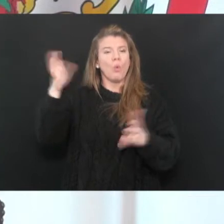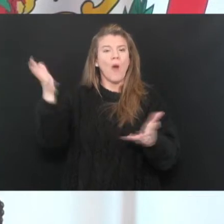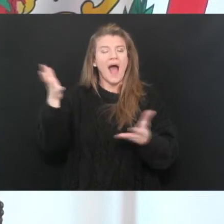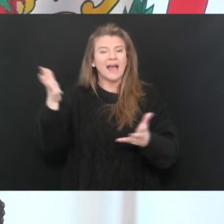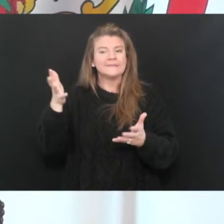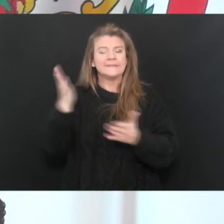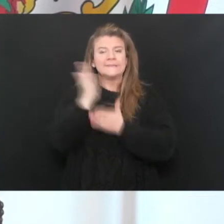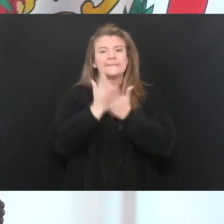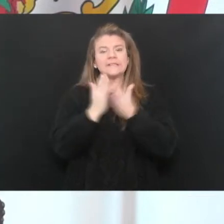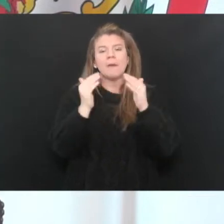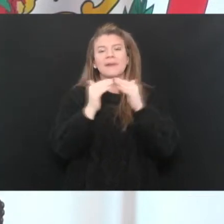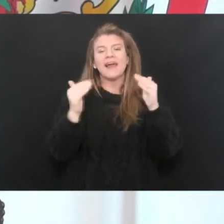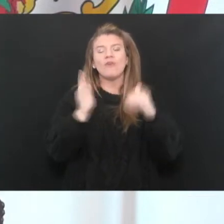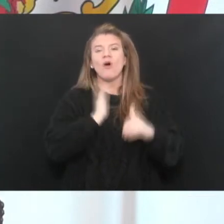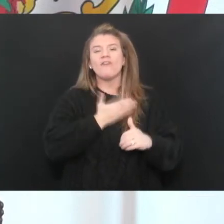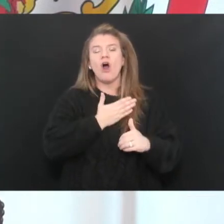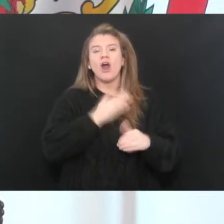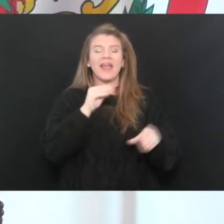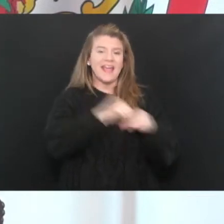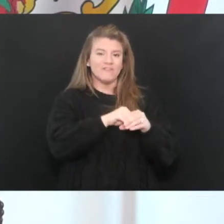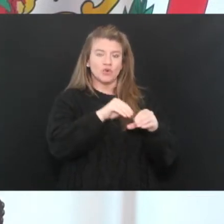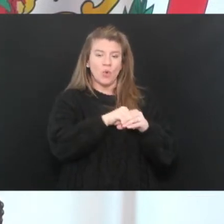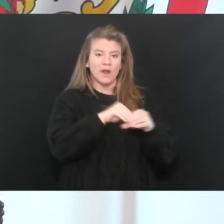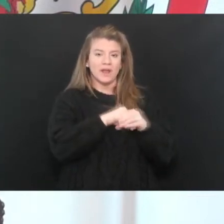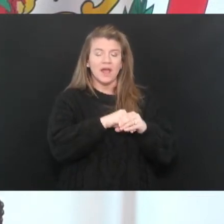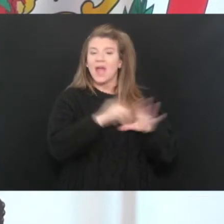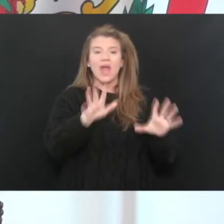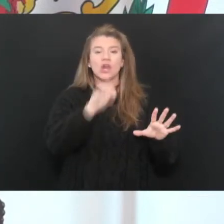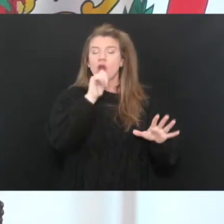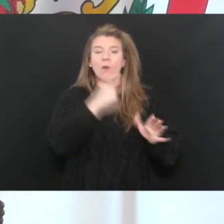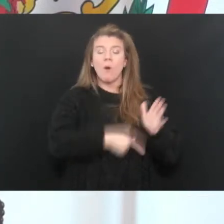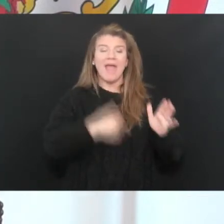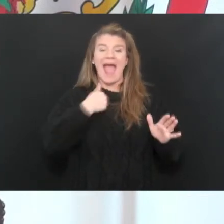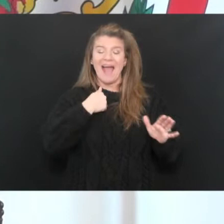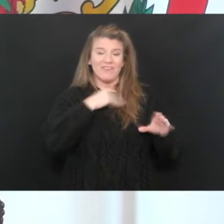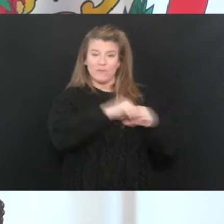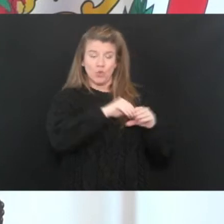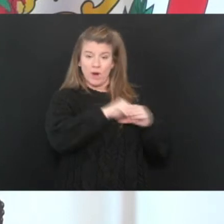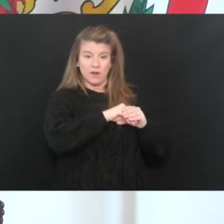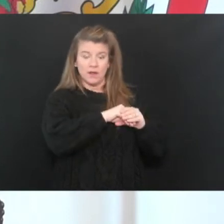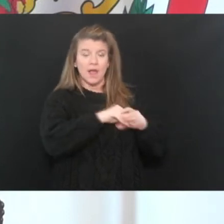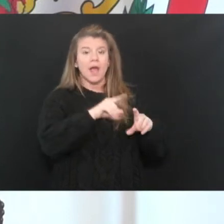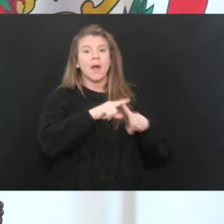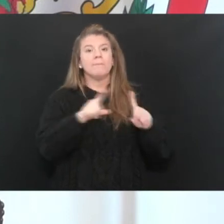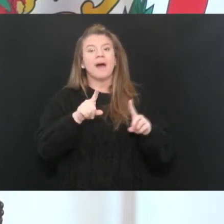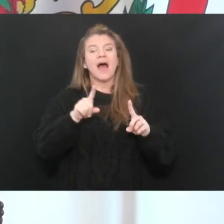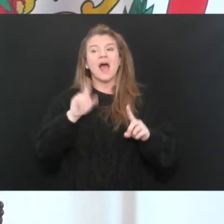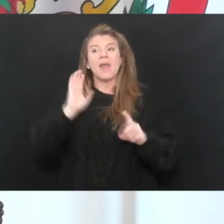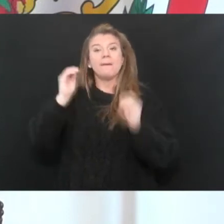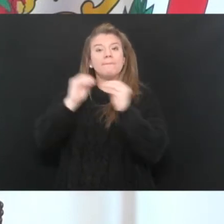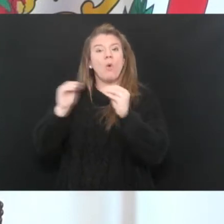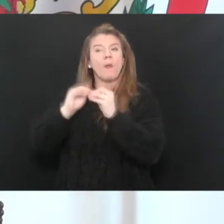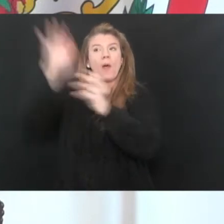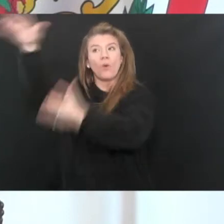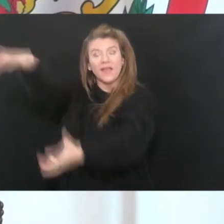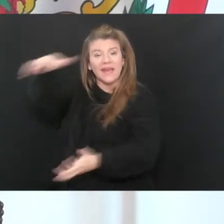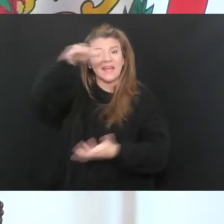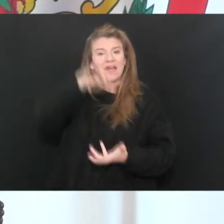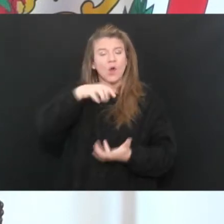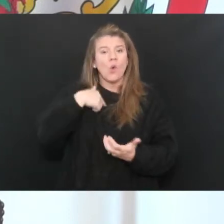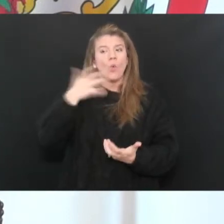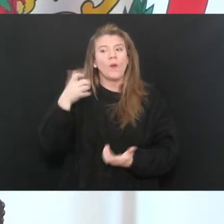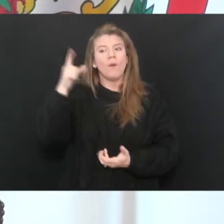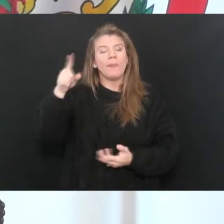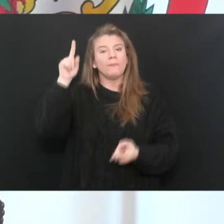of our inventory, not the inventories that we have, but the inventories of doses that will be coming in, that they reduce